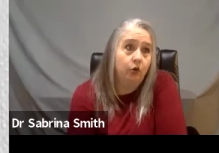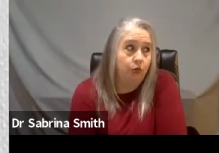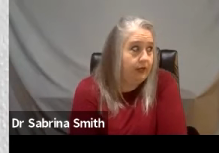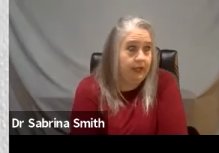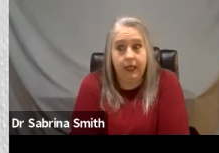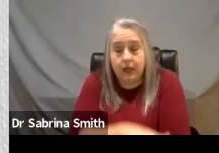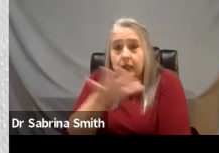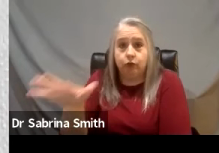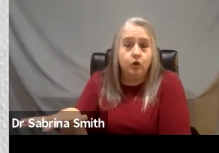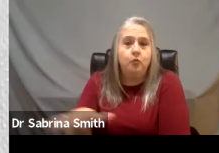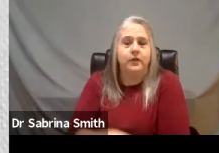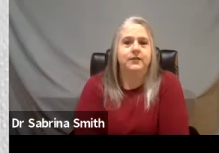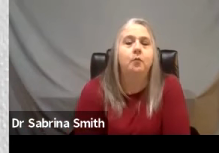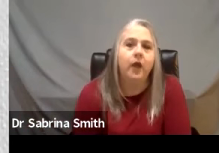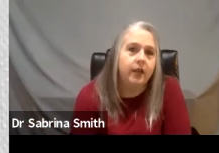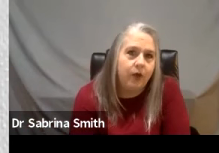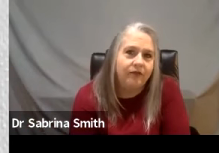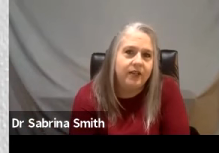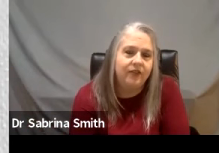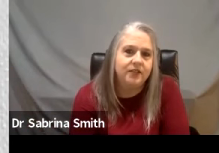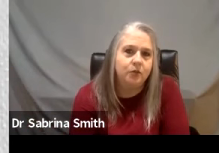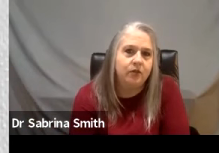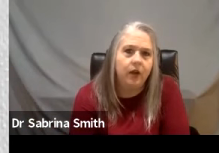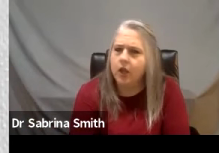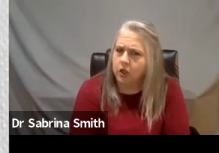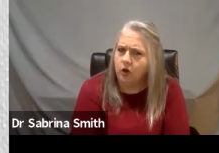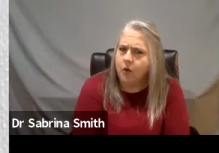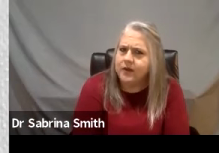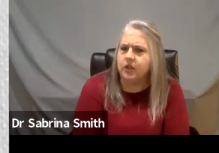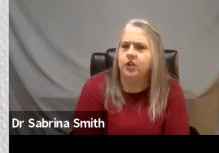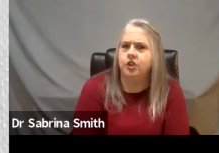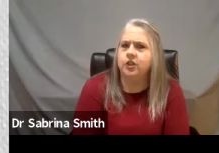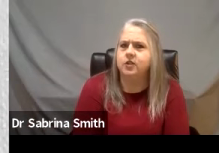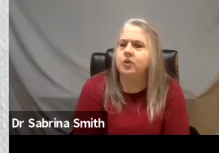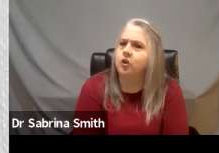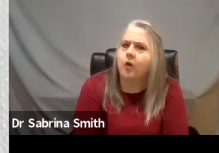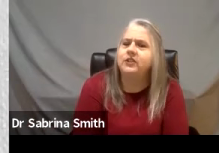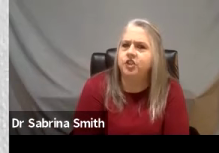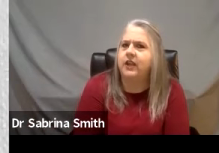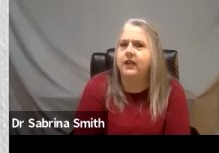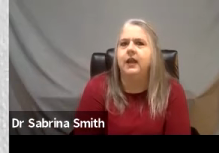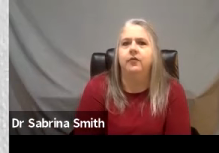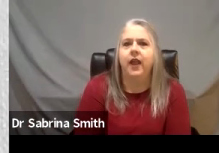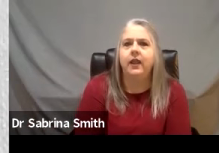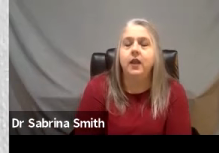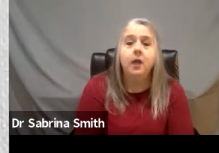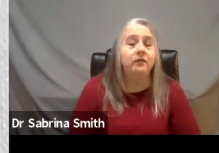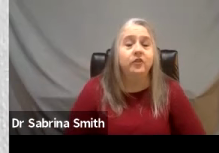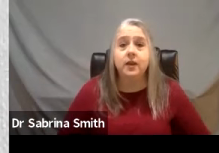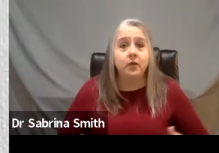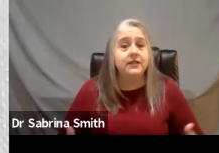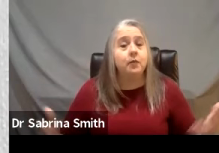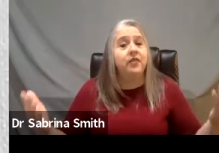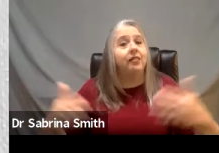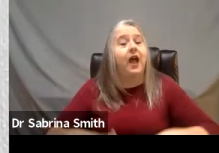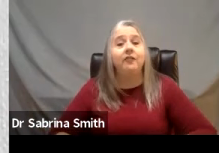and you're in a room with someone and you have the deaf consumer there, you're always looking at your consumer and you're always checking in, right? But for